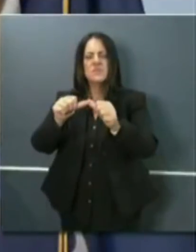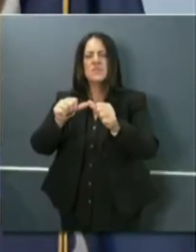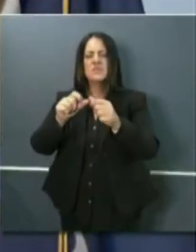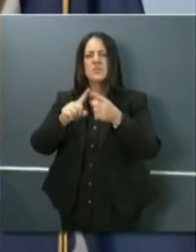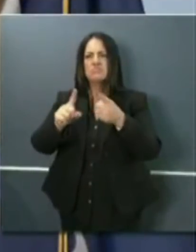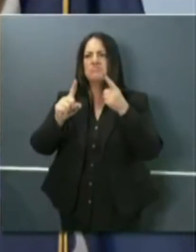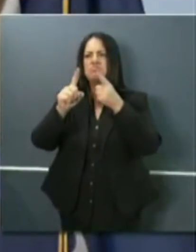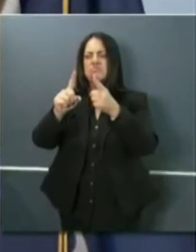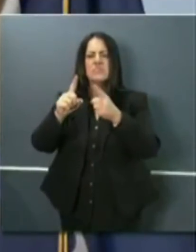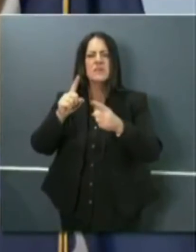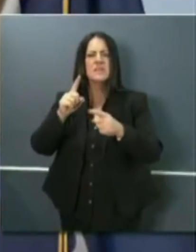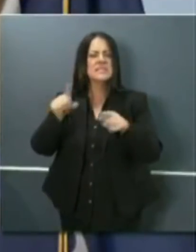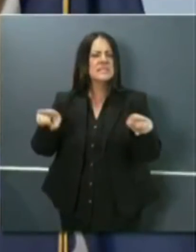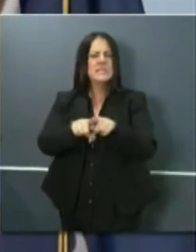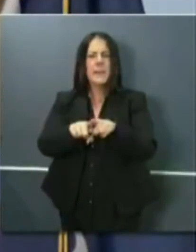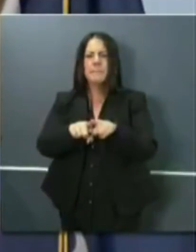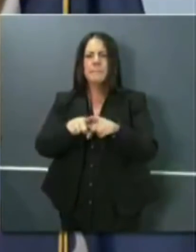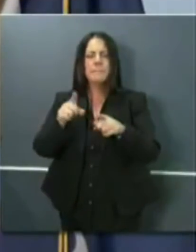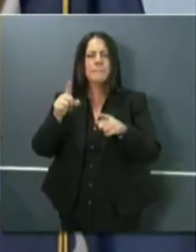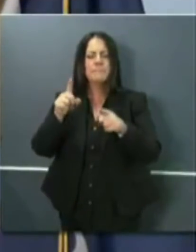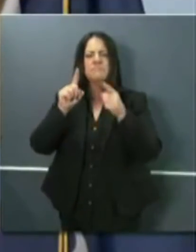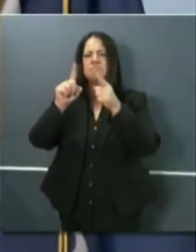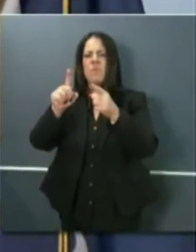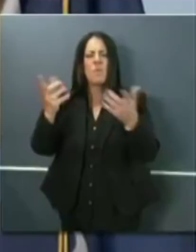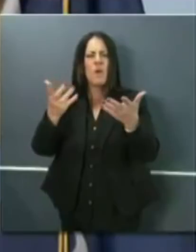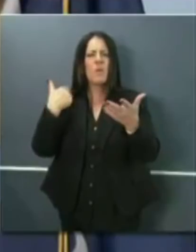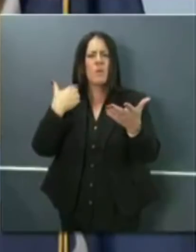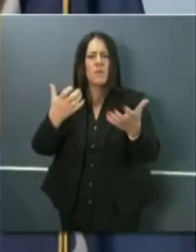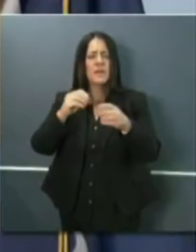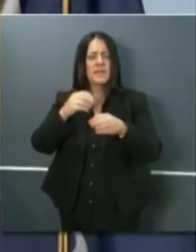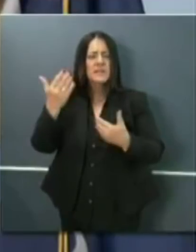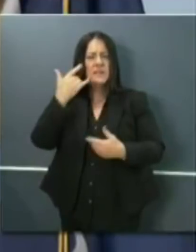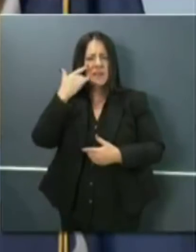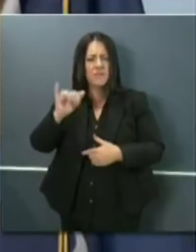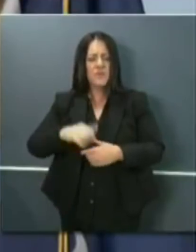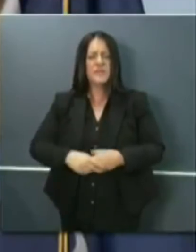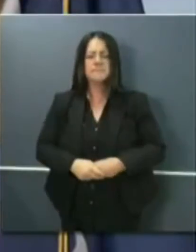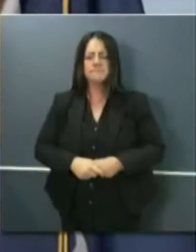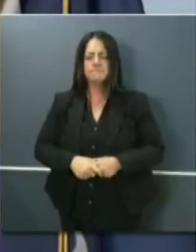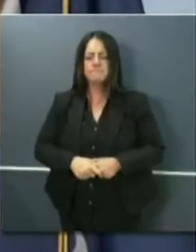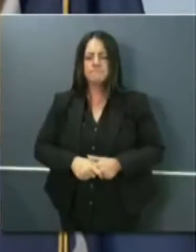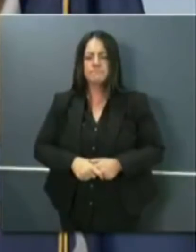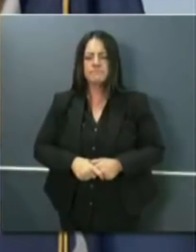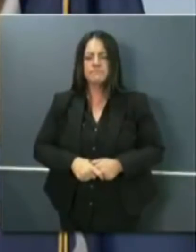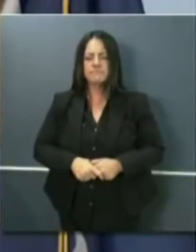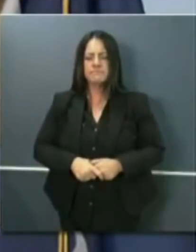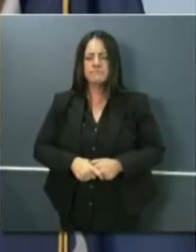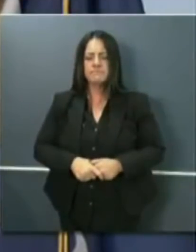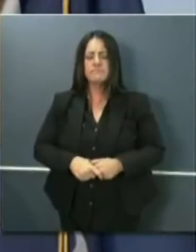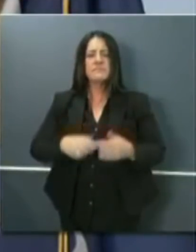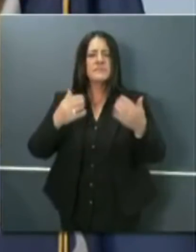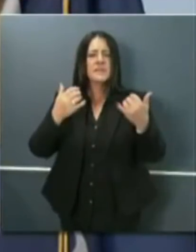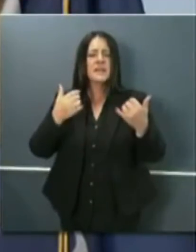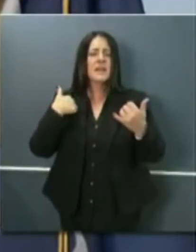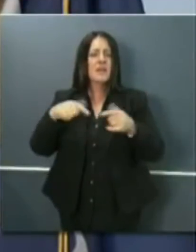moment as we have in the state of California. In addition, and I'm happy to answer